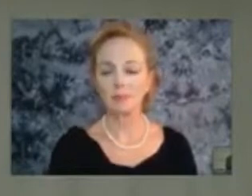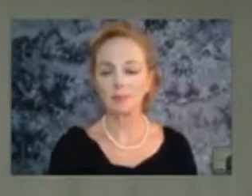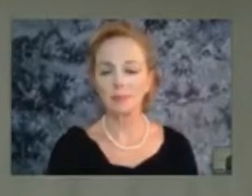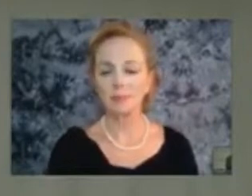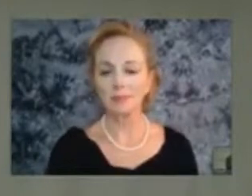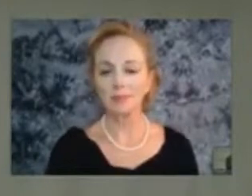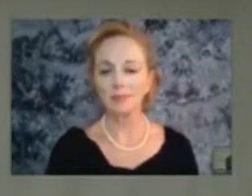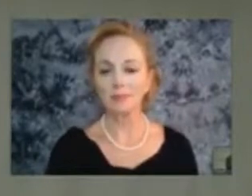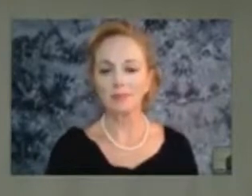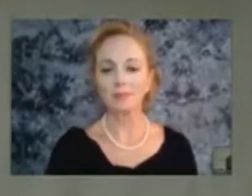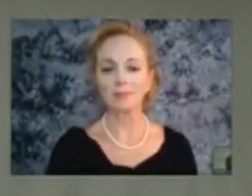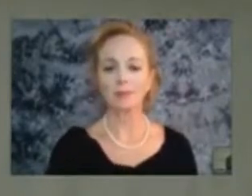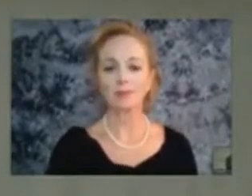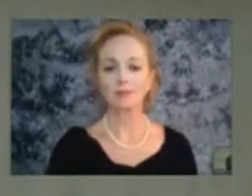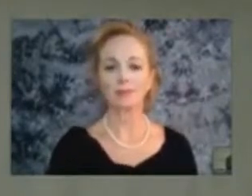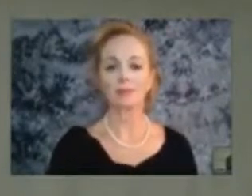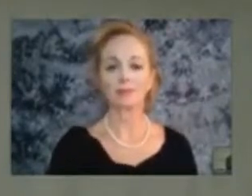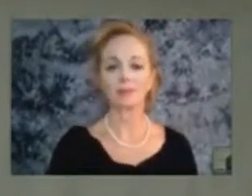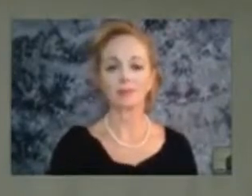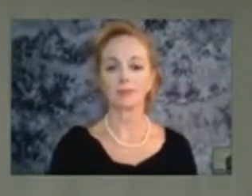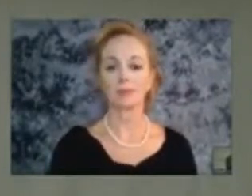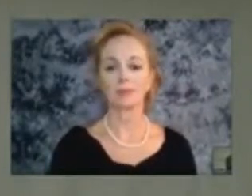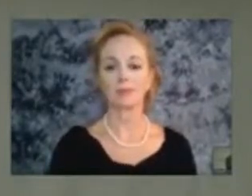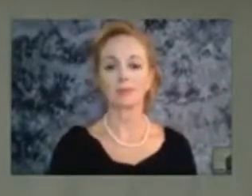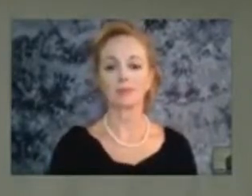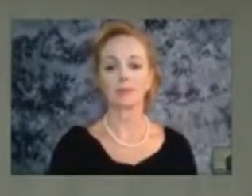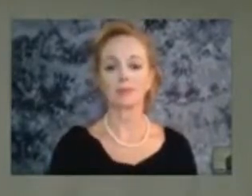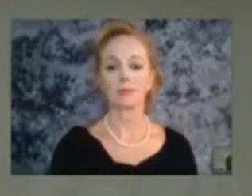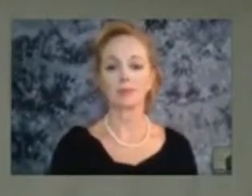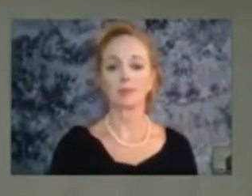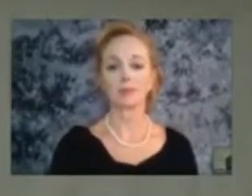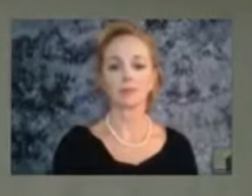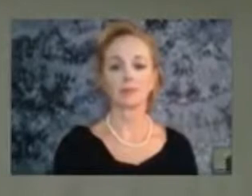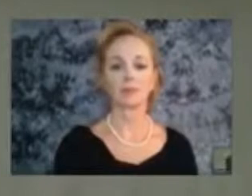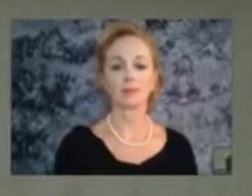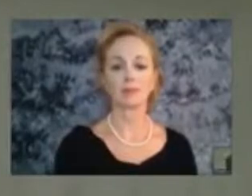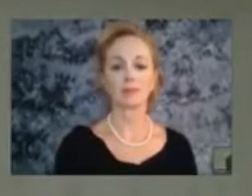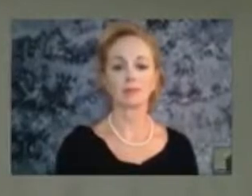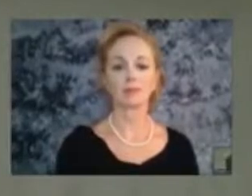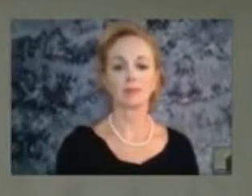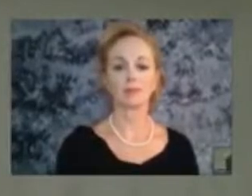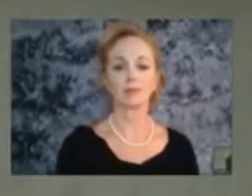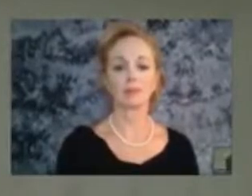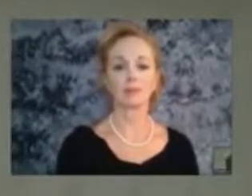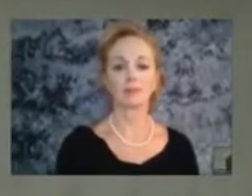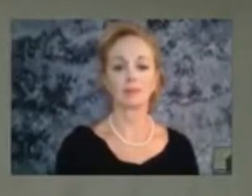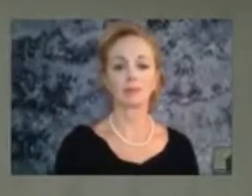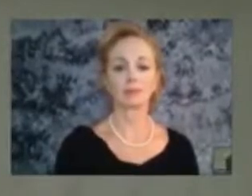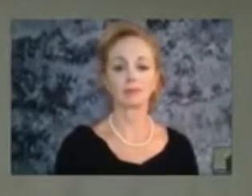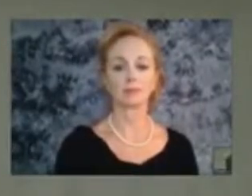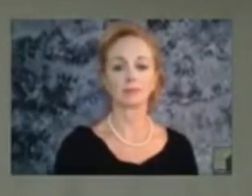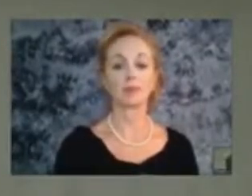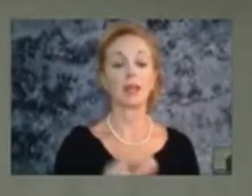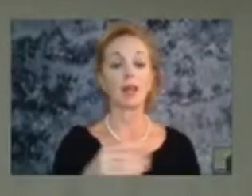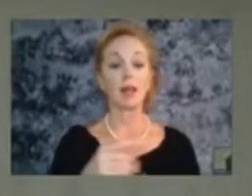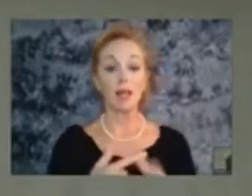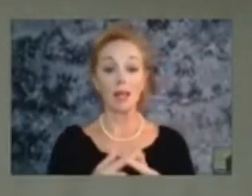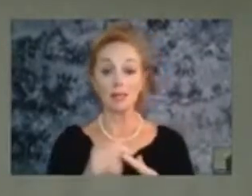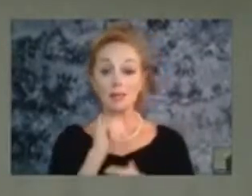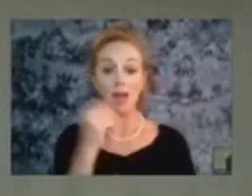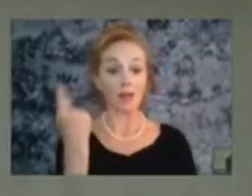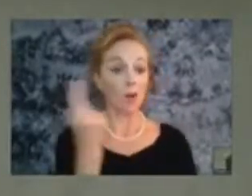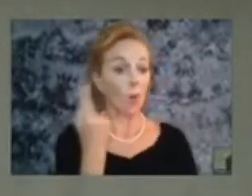back in our classrooms as soon as possible? It's not reckless. It's not only responsible, but it's